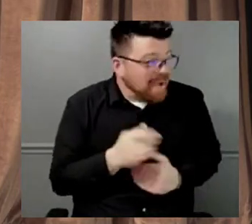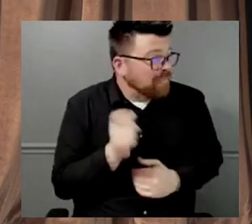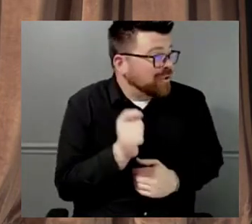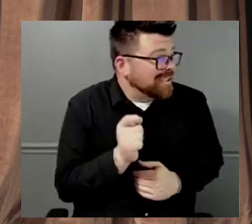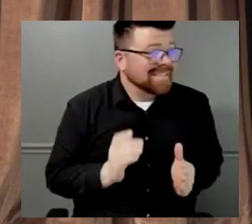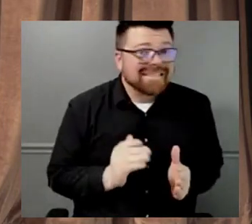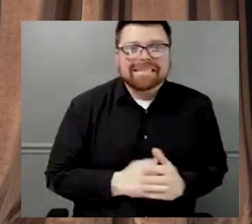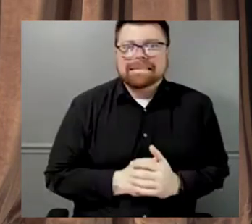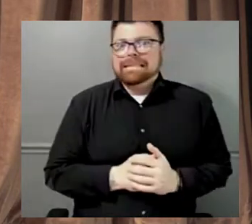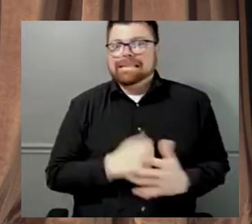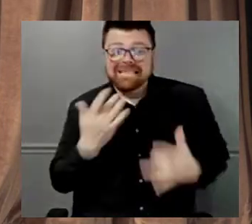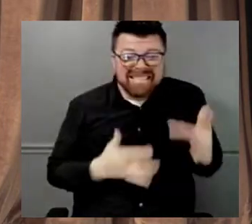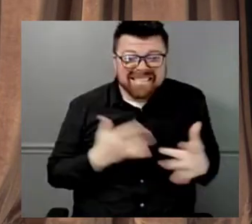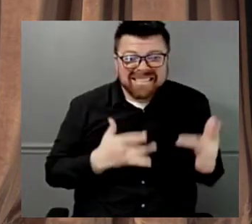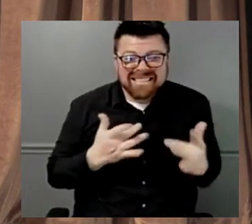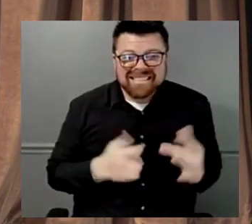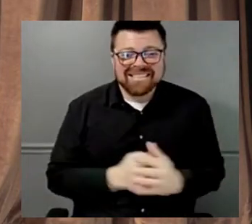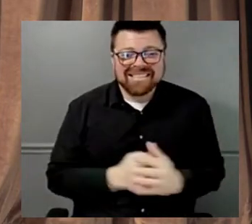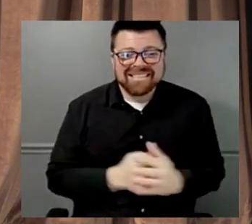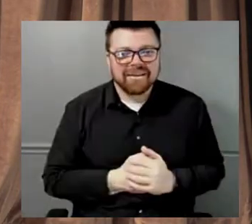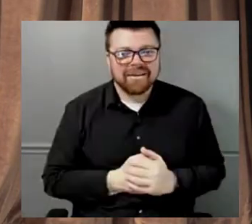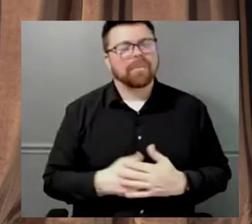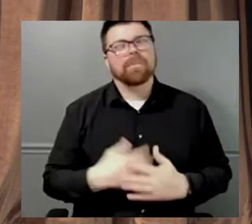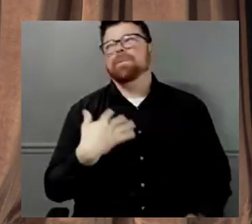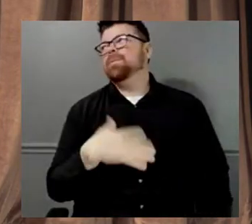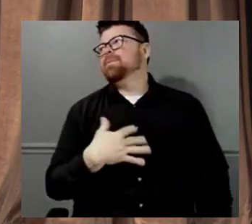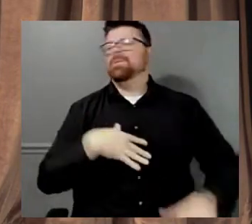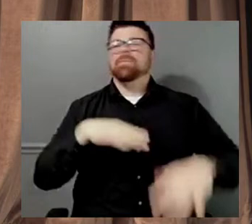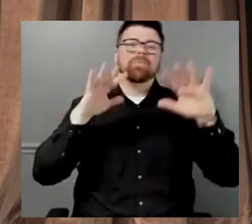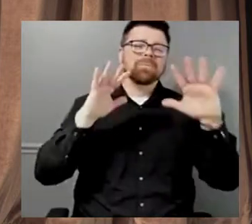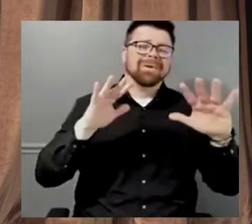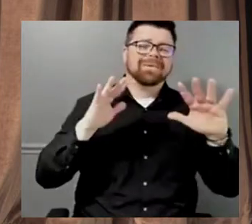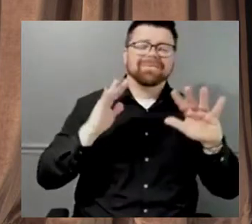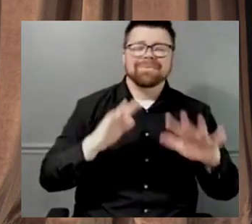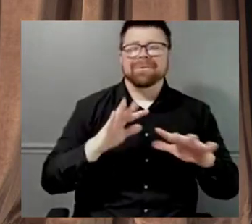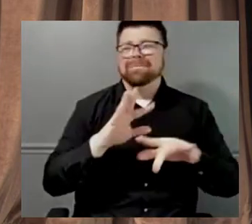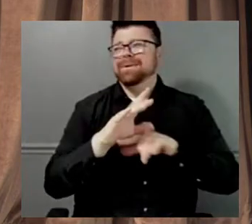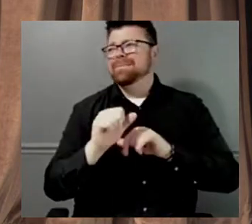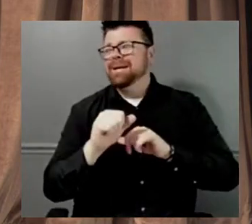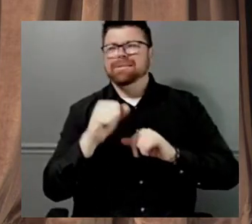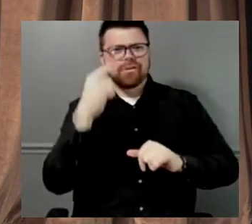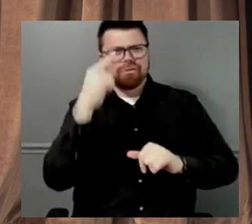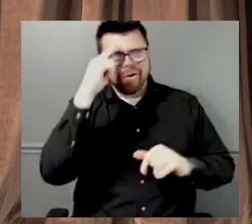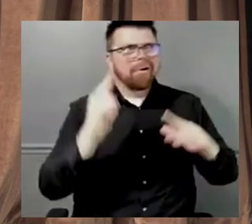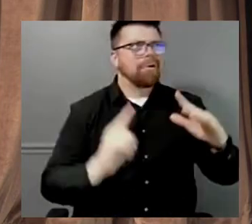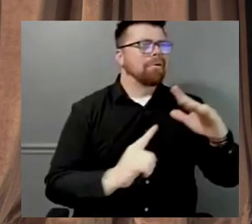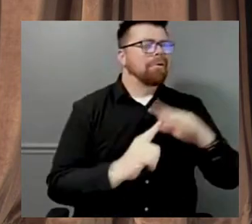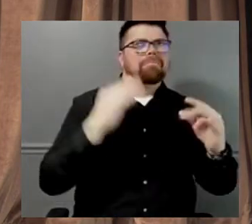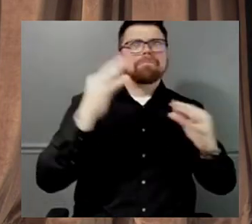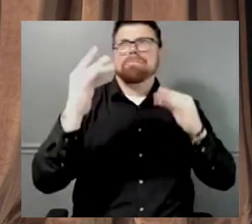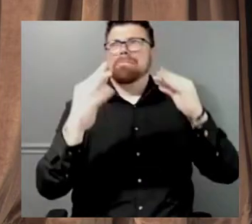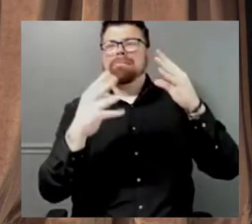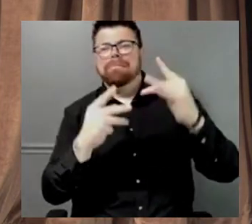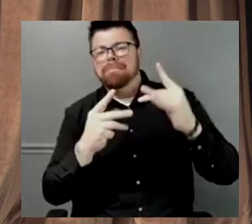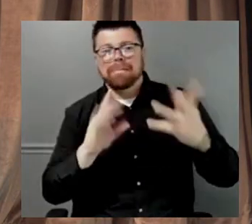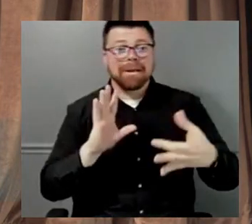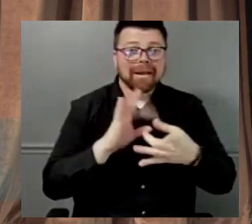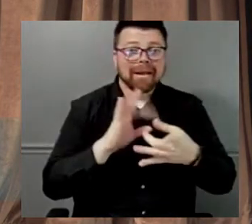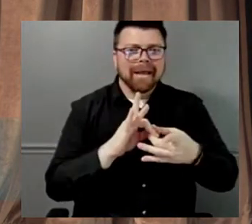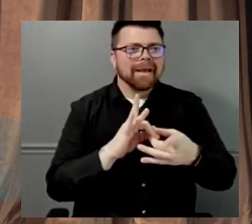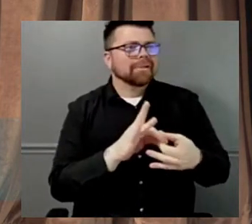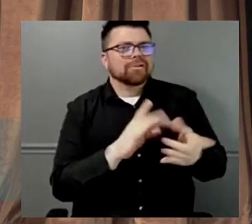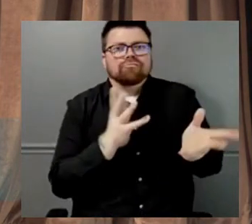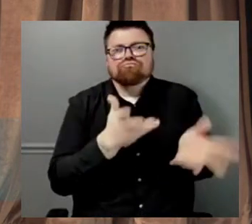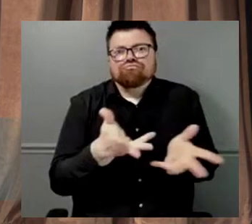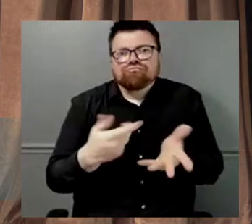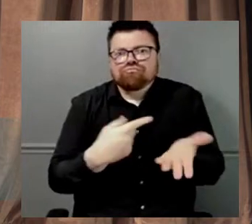That was so exciting. What a wonderful, wonderful, wonderful, thought-provoking, engaging conversation. I'm so excited to be in this room